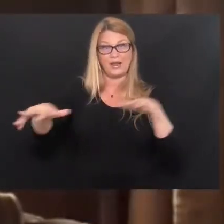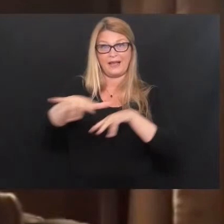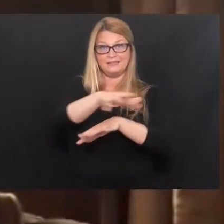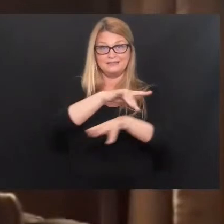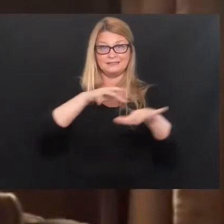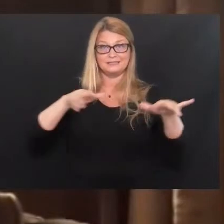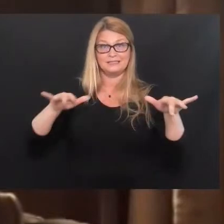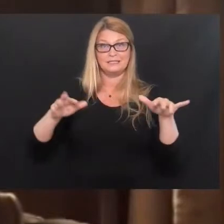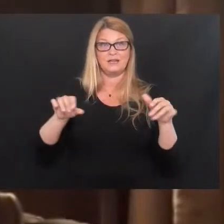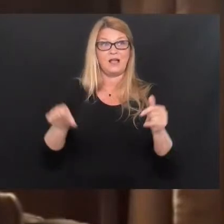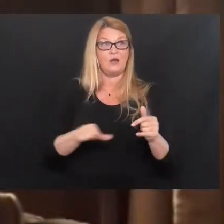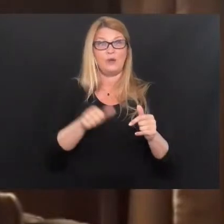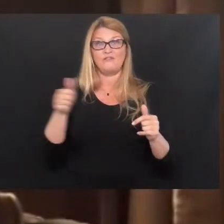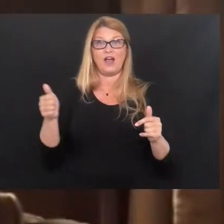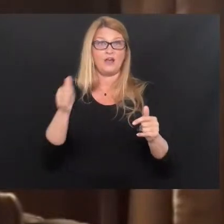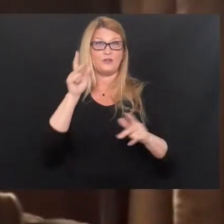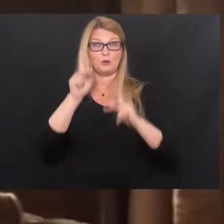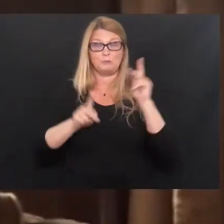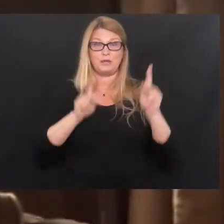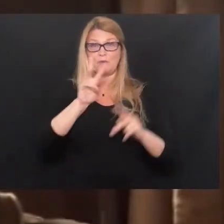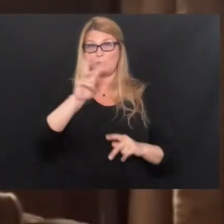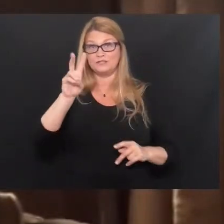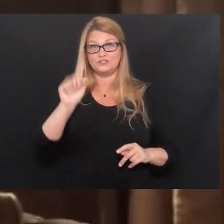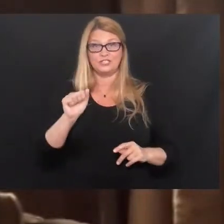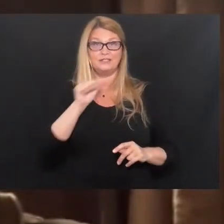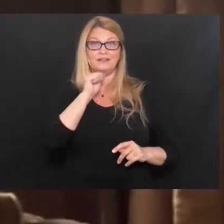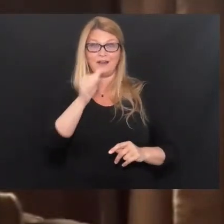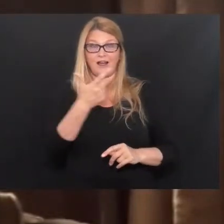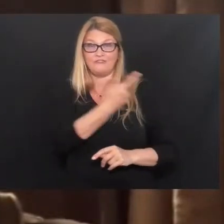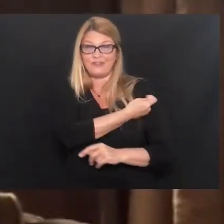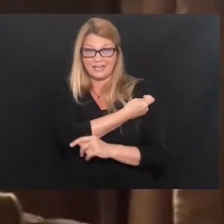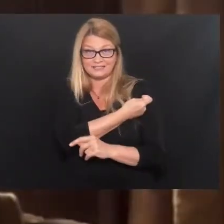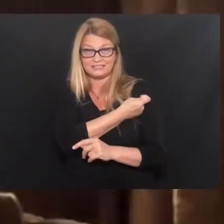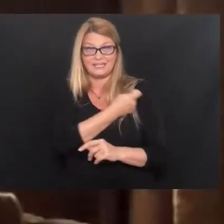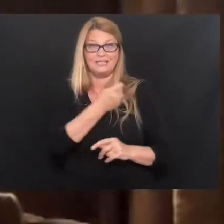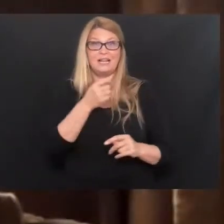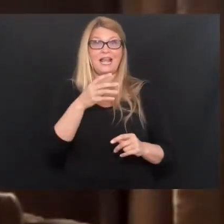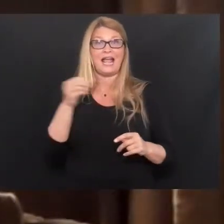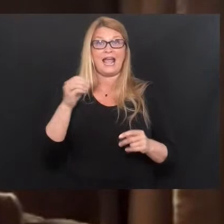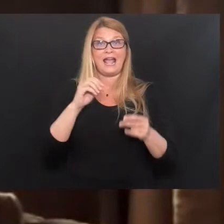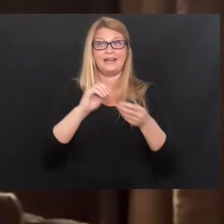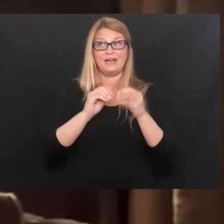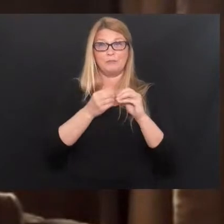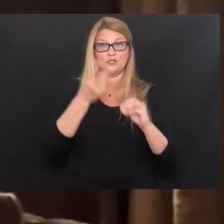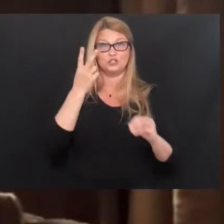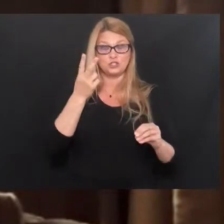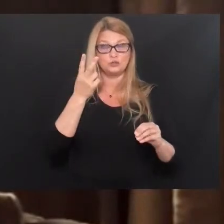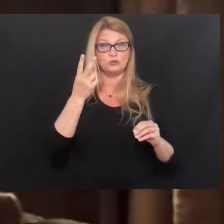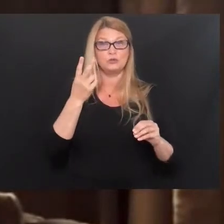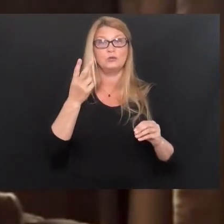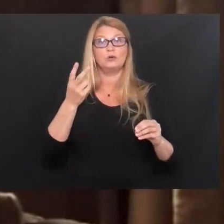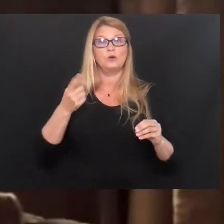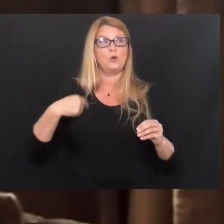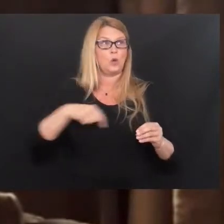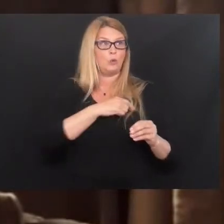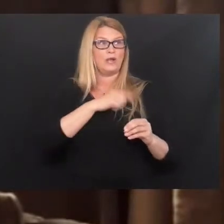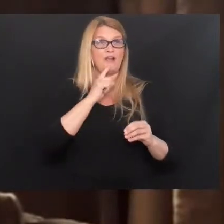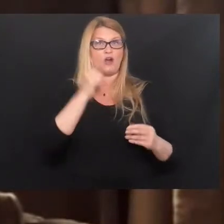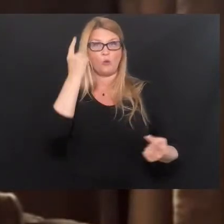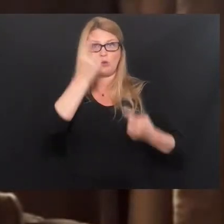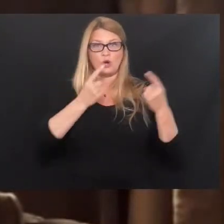number of vulnerable West Virginians not vaccinated at risk. And number two is we are very worried about